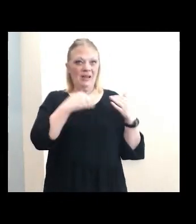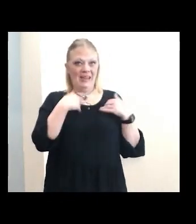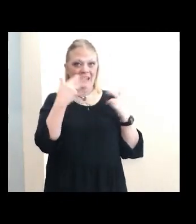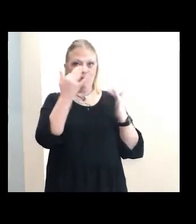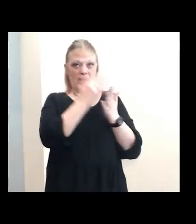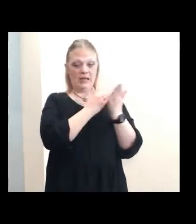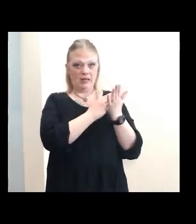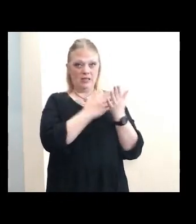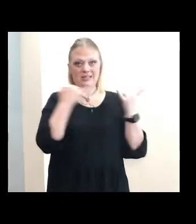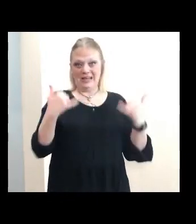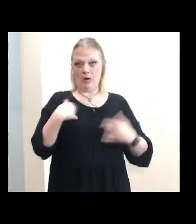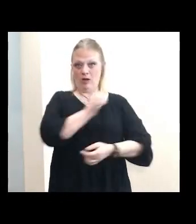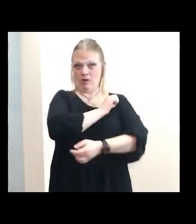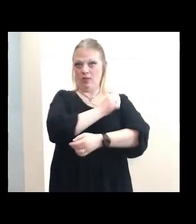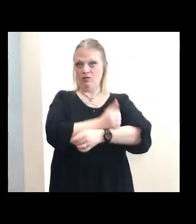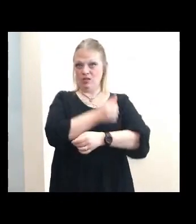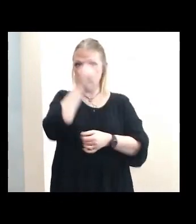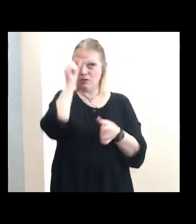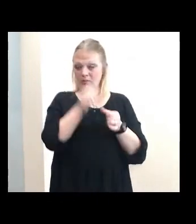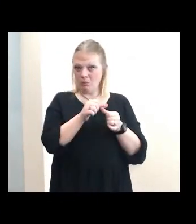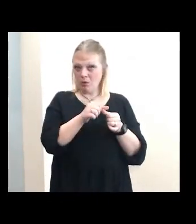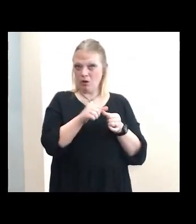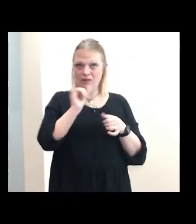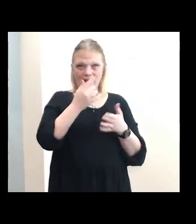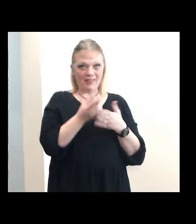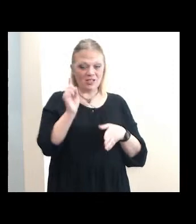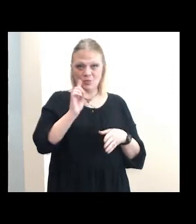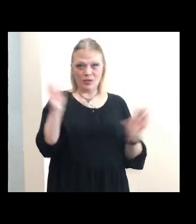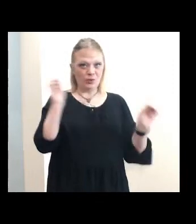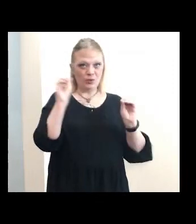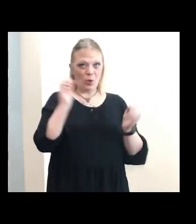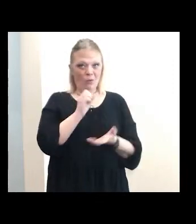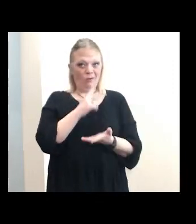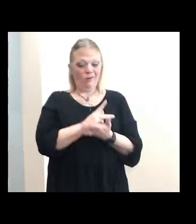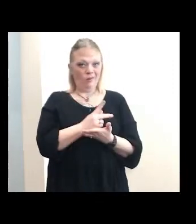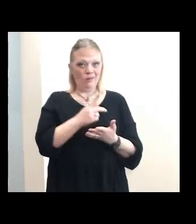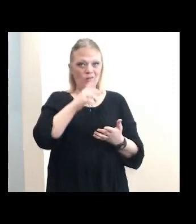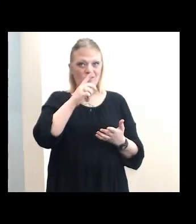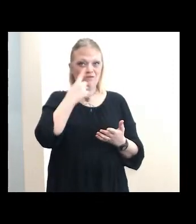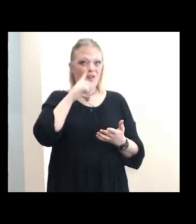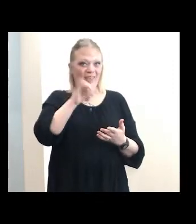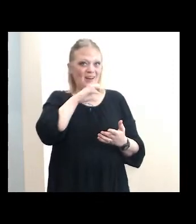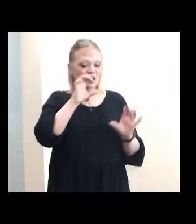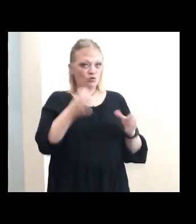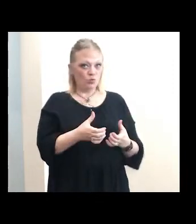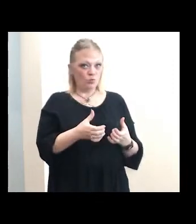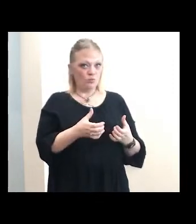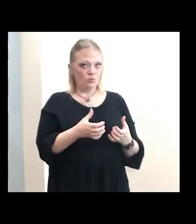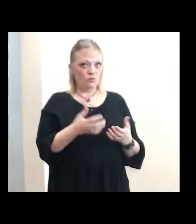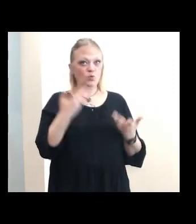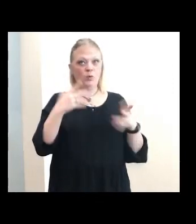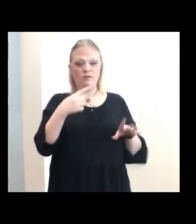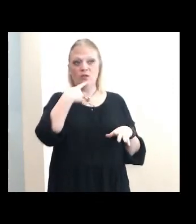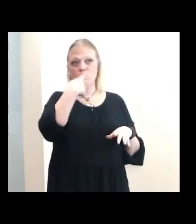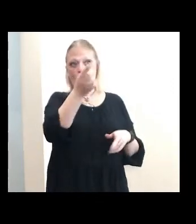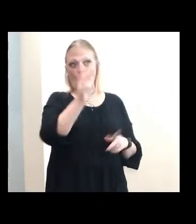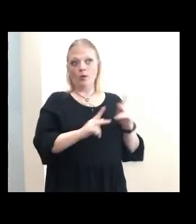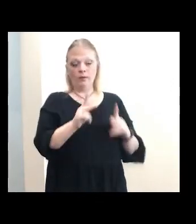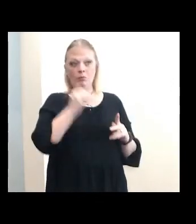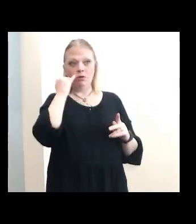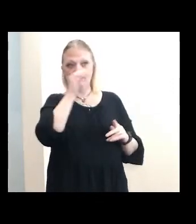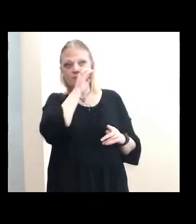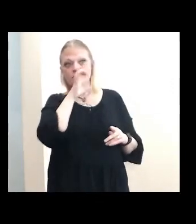list. We now have authorization. Remember, at this point last week, we didn't have authorization to do 65-plus. So we were telling all those that were